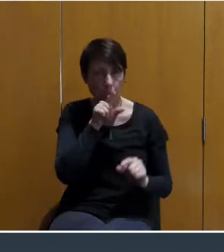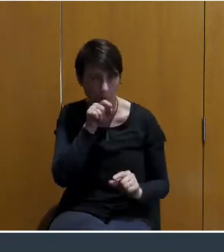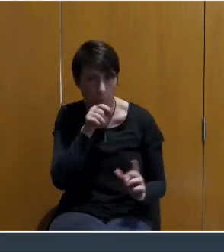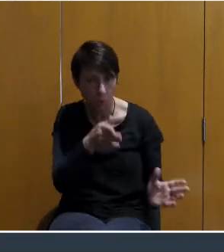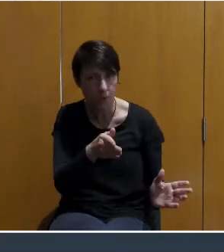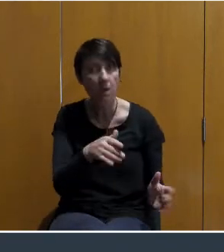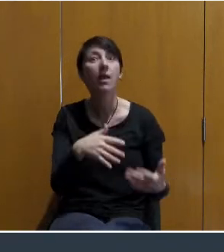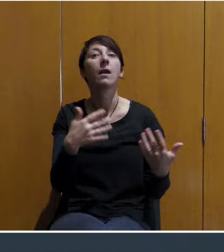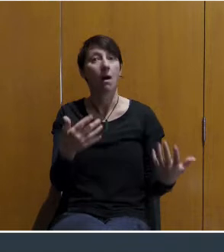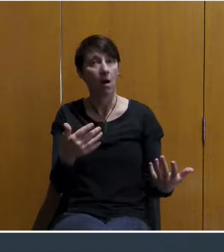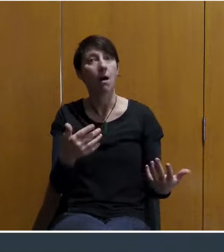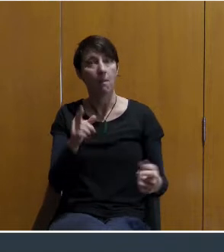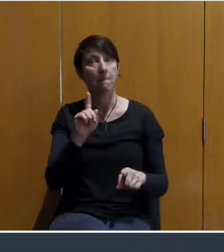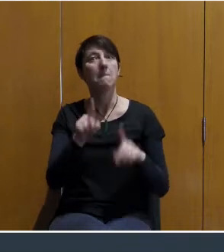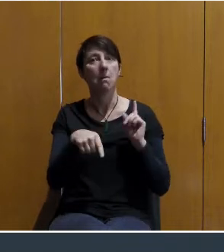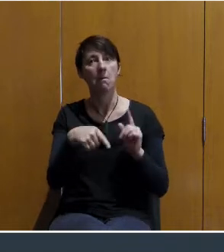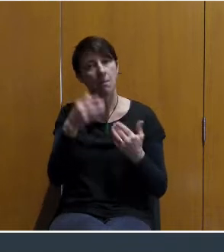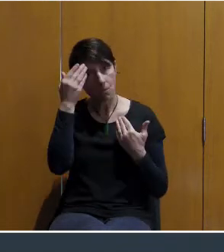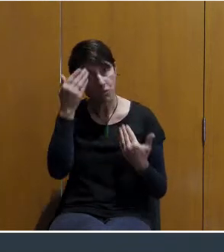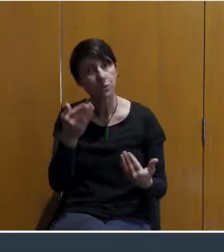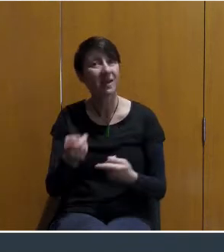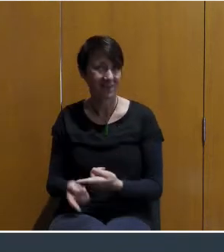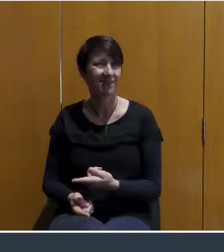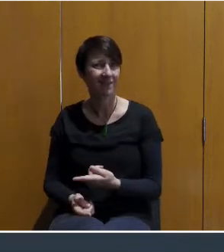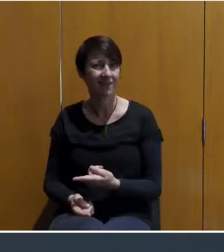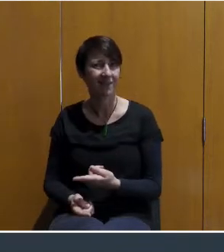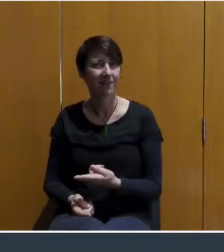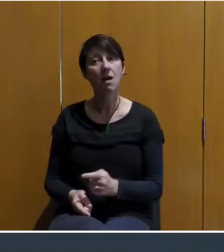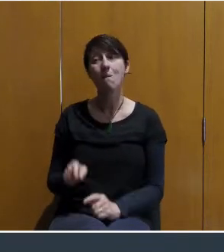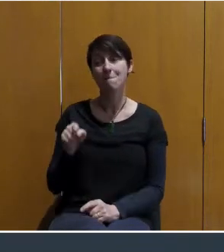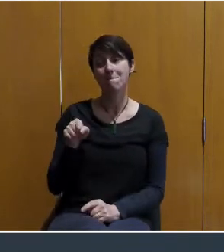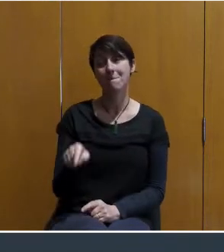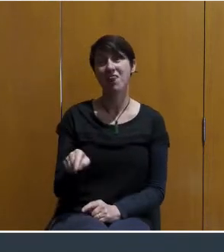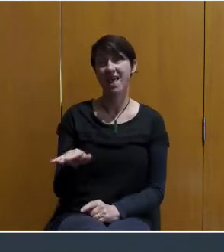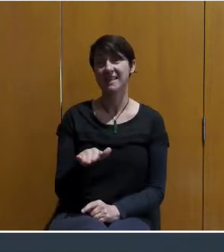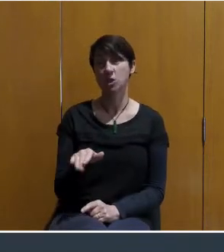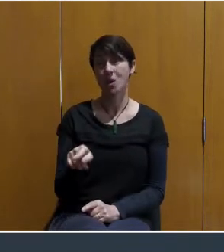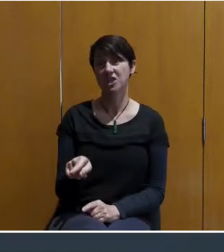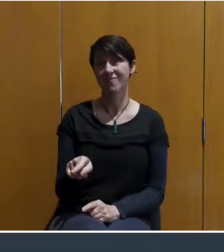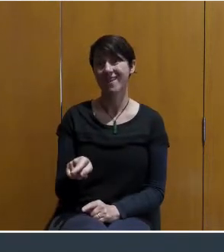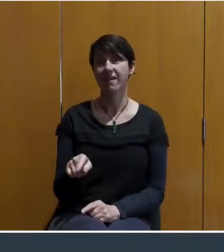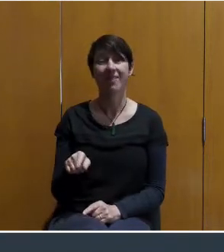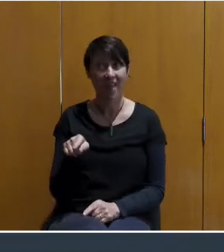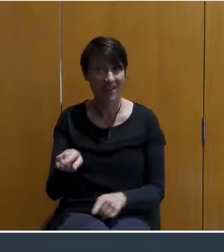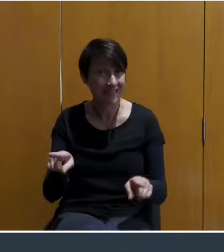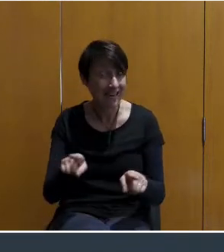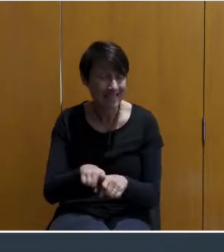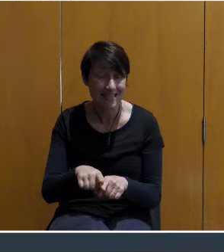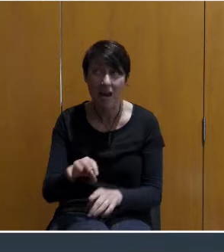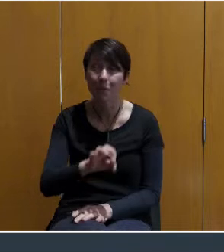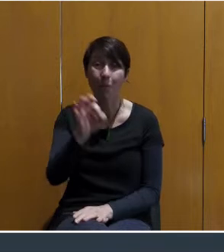was potentially signage. In fact, in one of them, that very morning, we put in some fantastic signs.